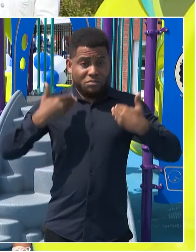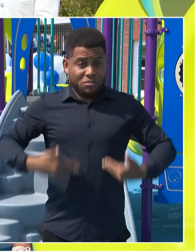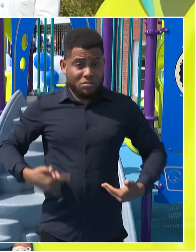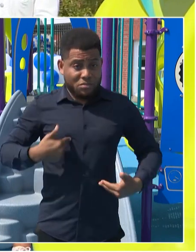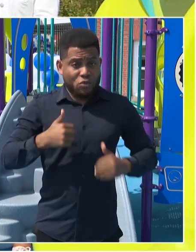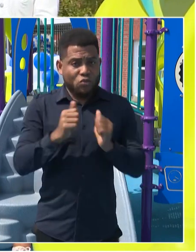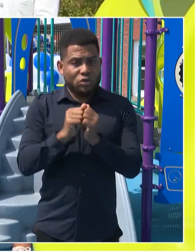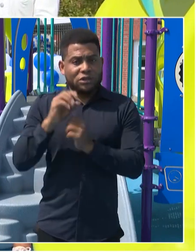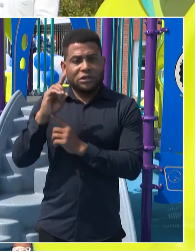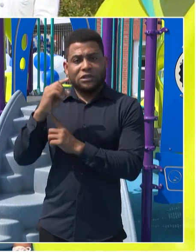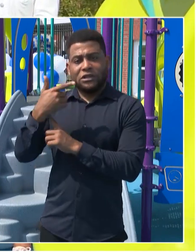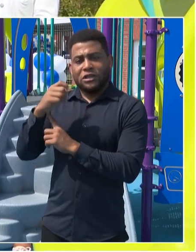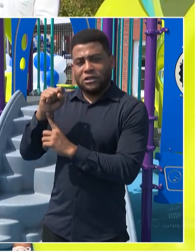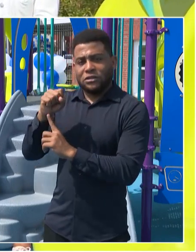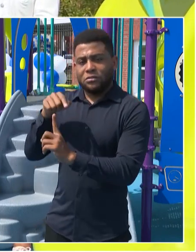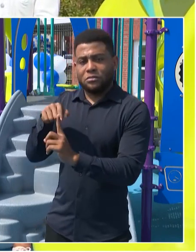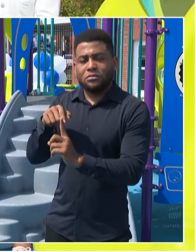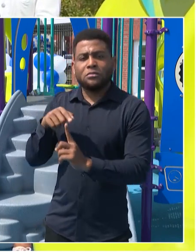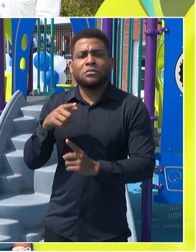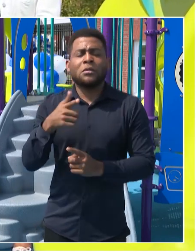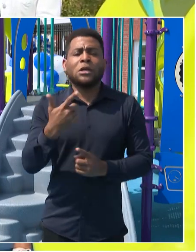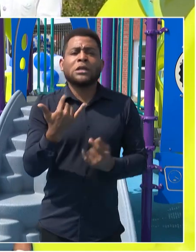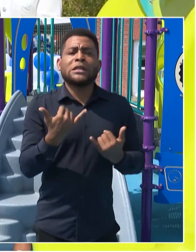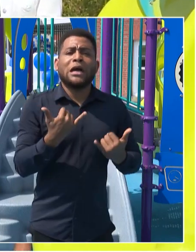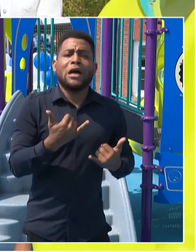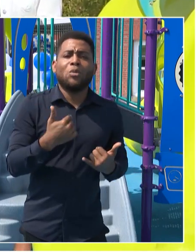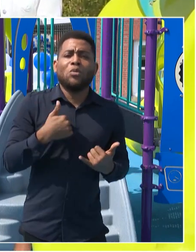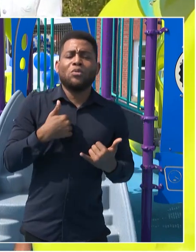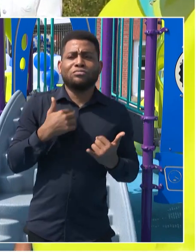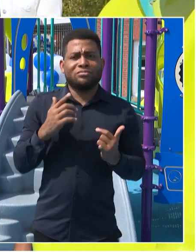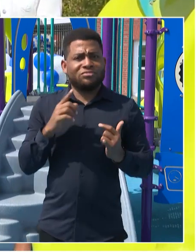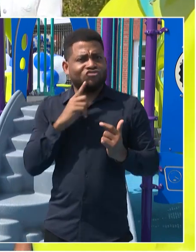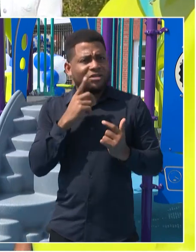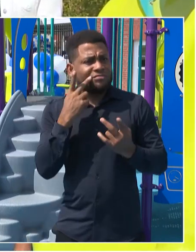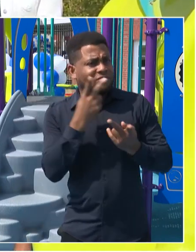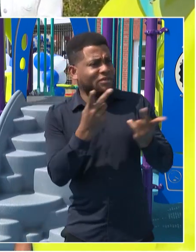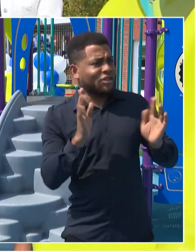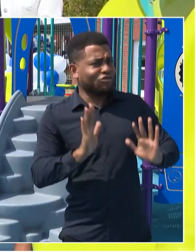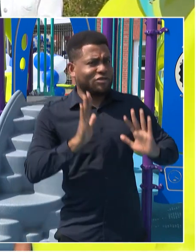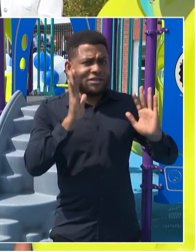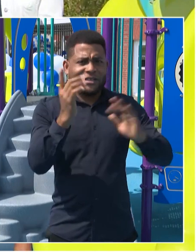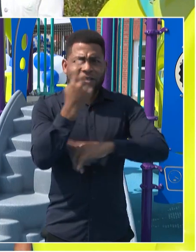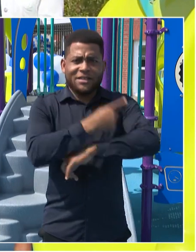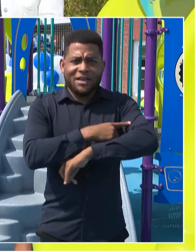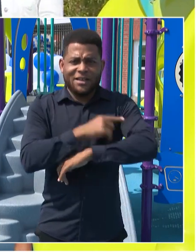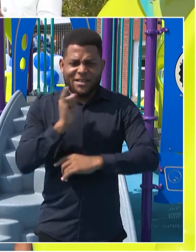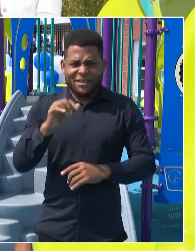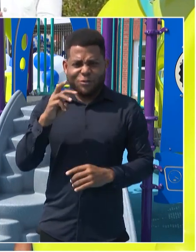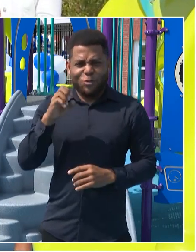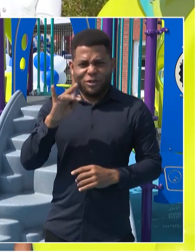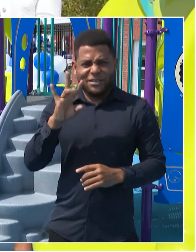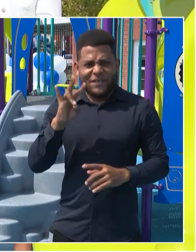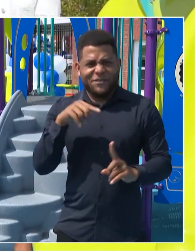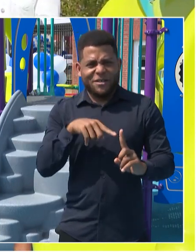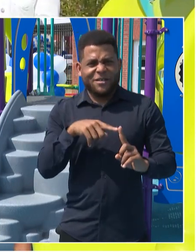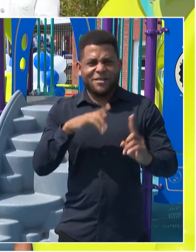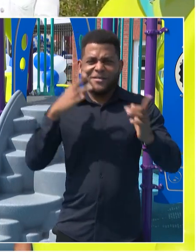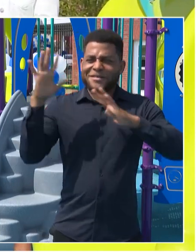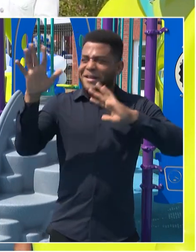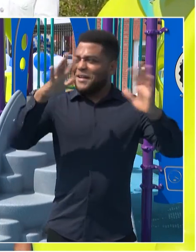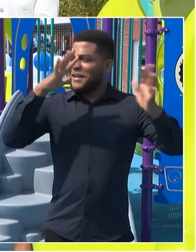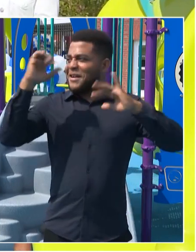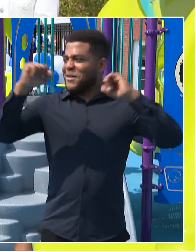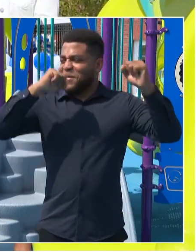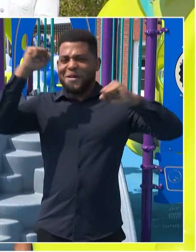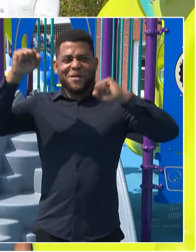a great day to be here in Ward 7. And as a point, that's right, as a point of personal